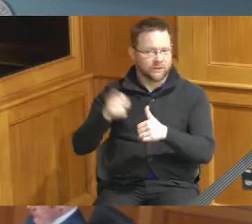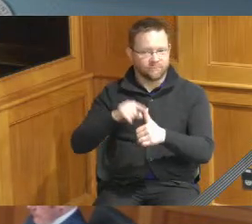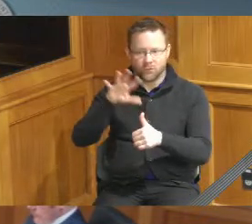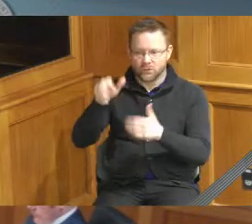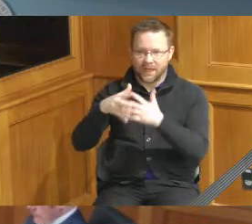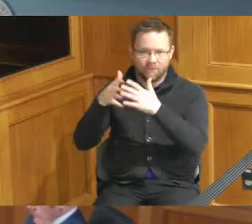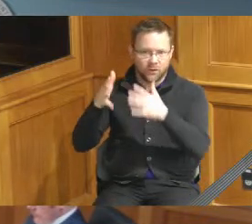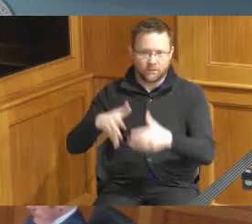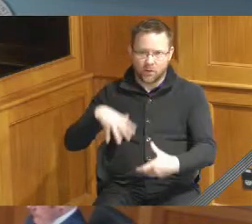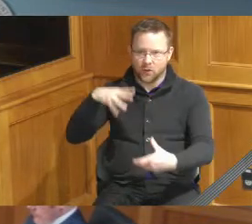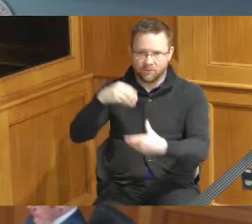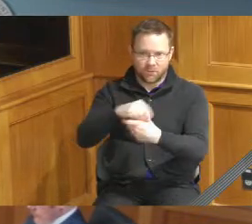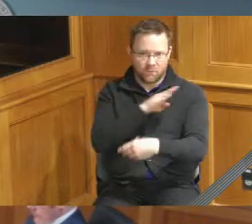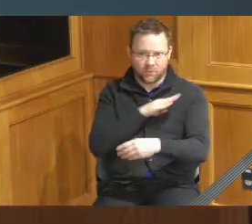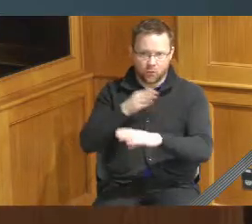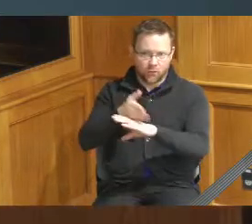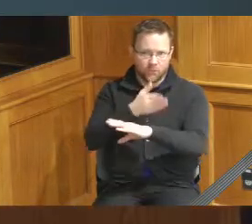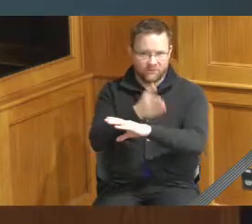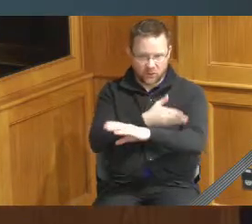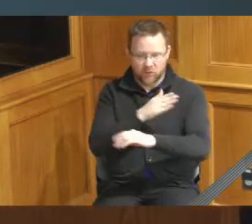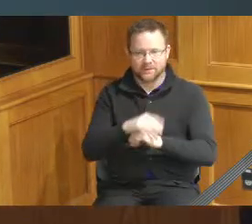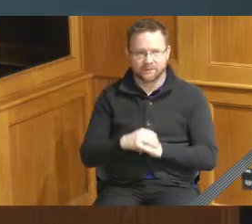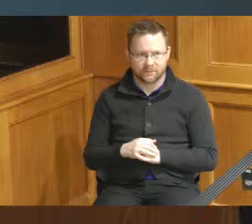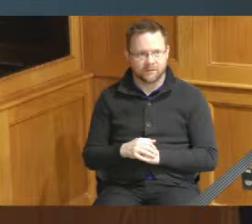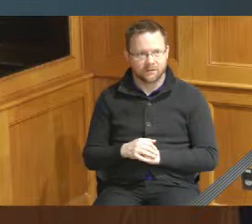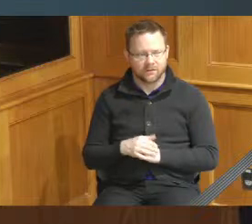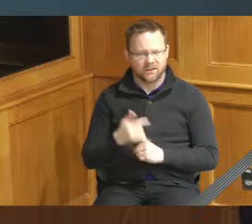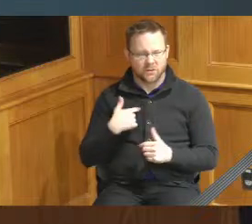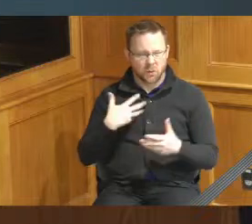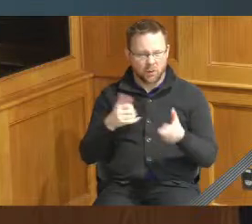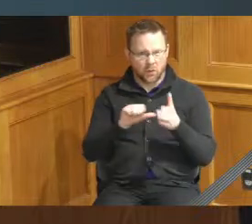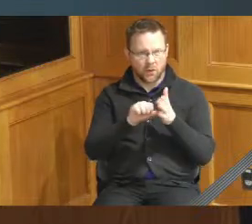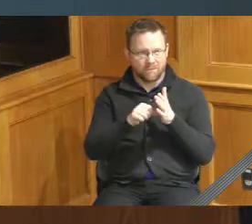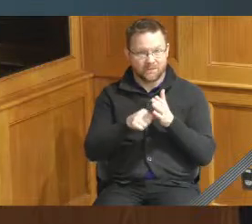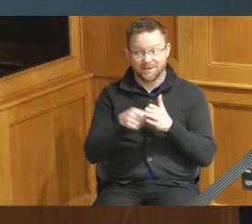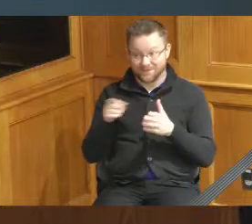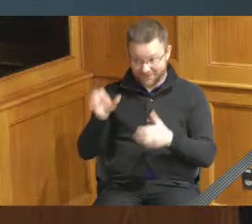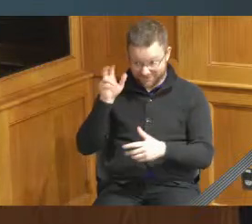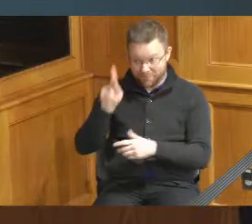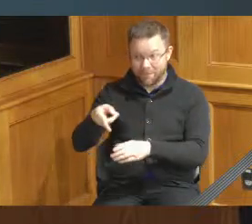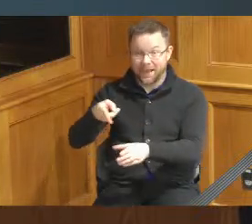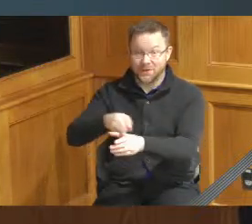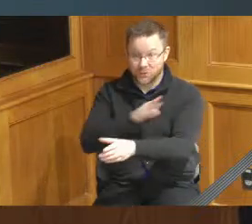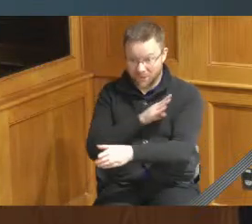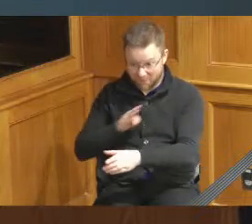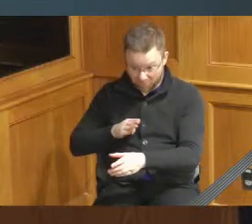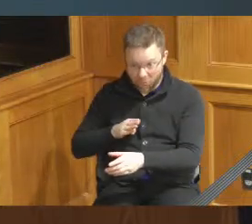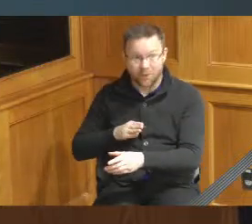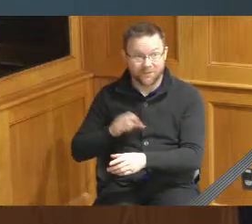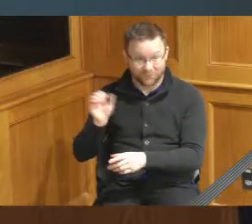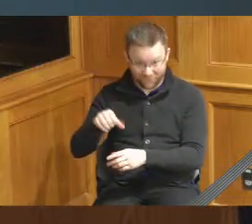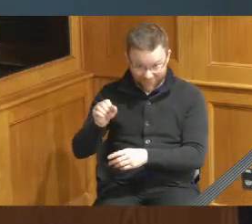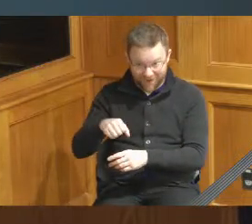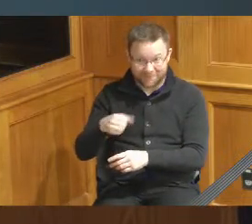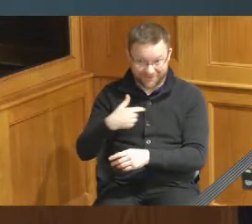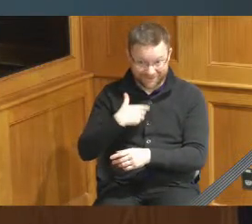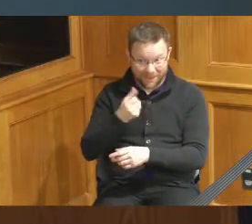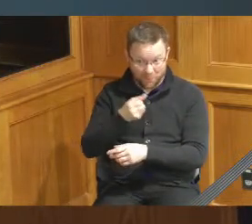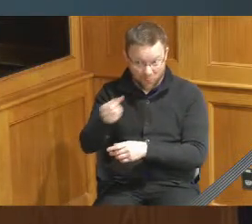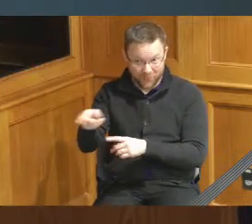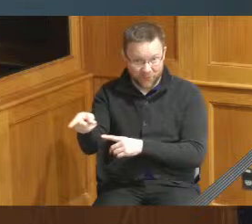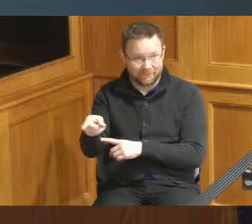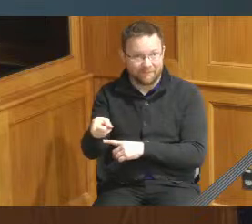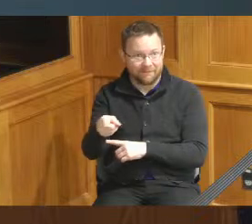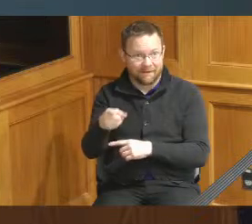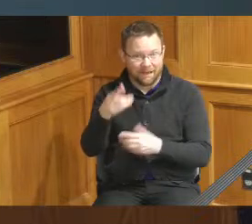to be on the Board of Revisions. And I just wanted to highlight that she is back on that board. That's the president, I appointed her. So I don't